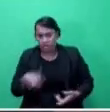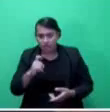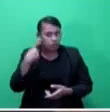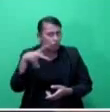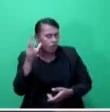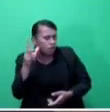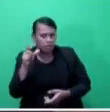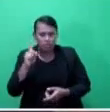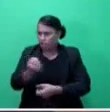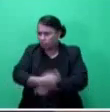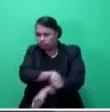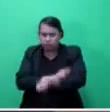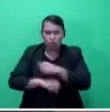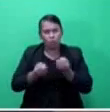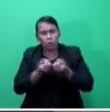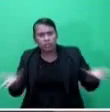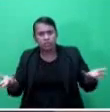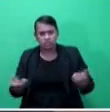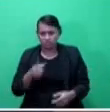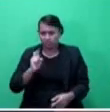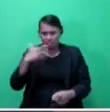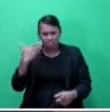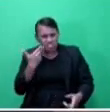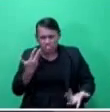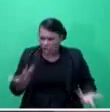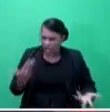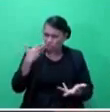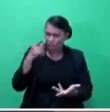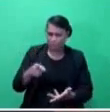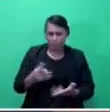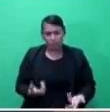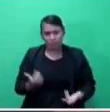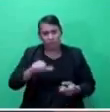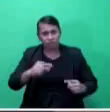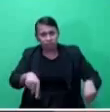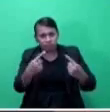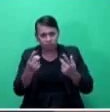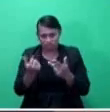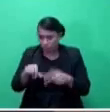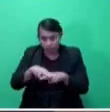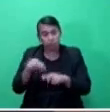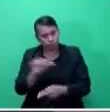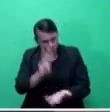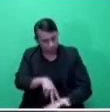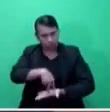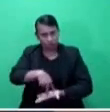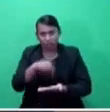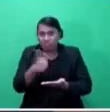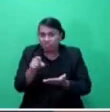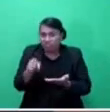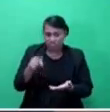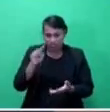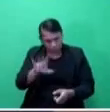effort useless. Mr. Speaker, sir, it is a shame that not even one opposition member or MP stood up to call him out. Mr.